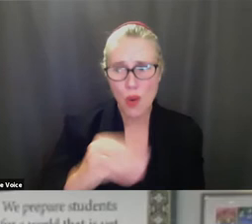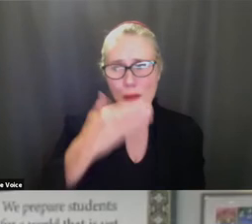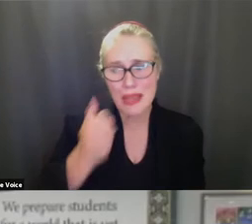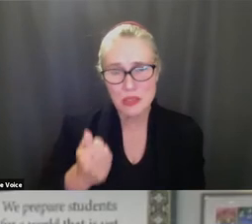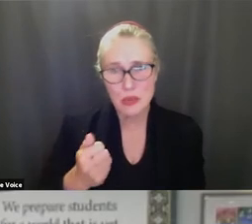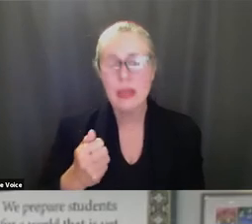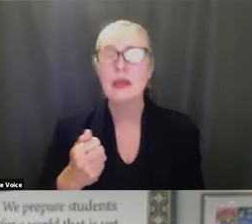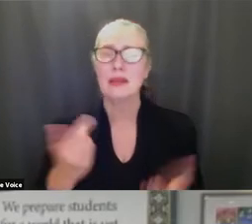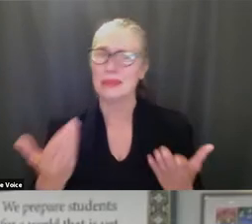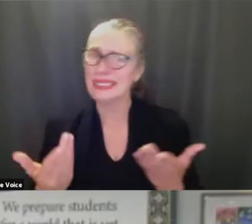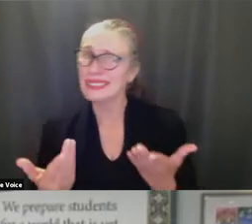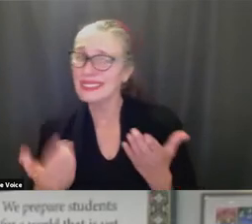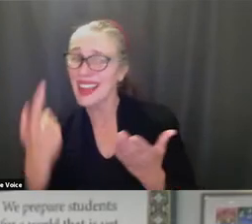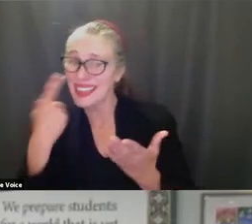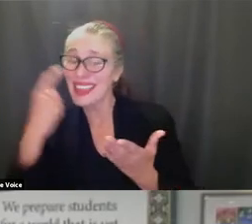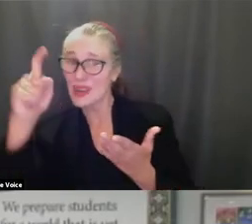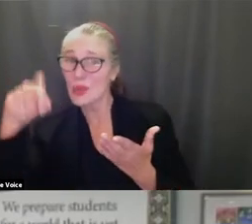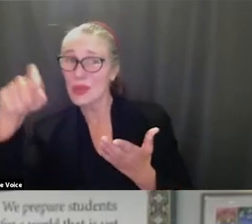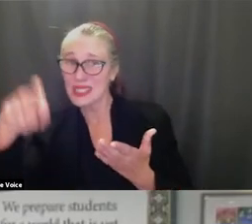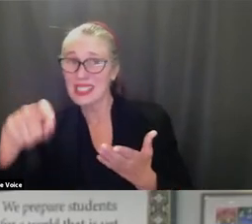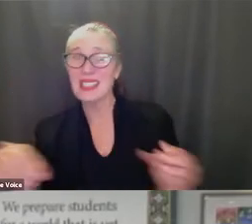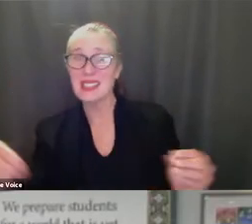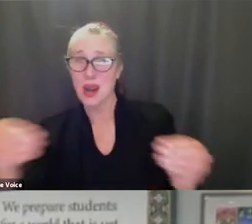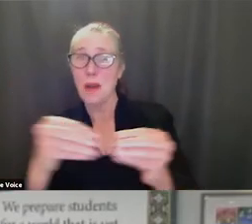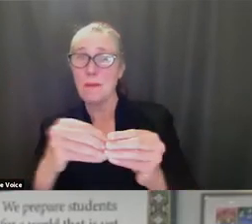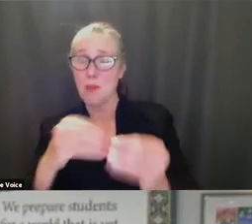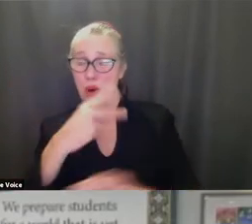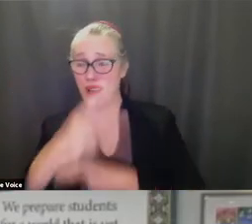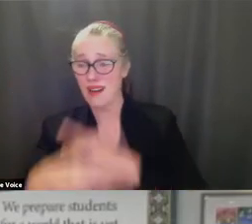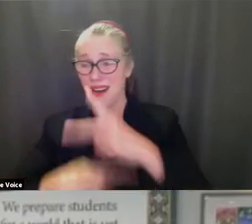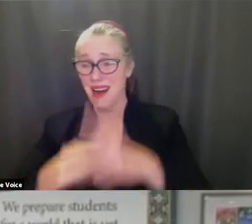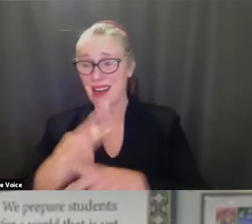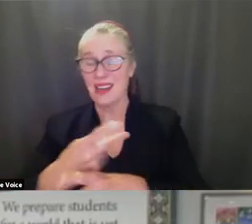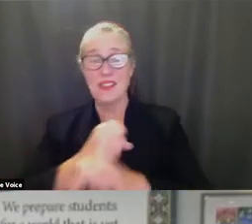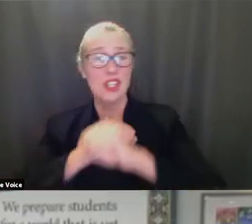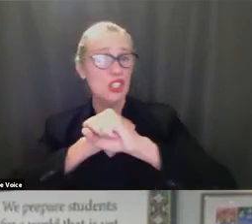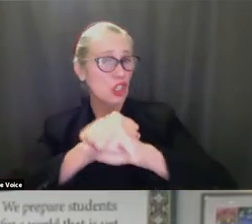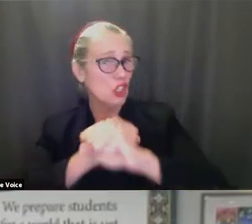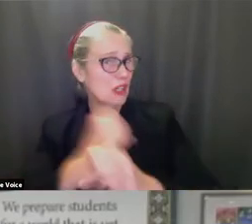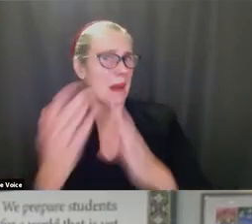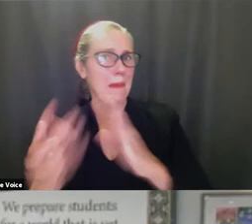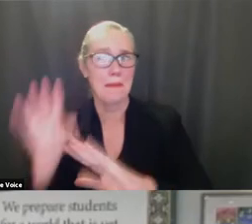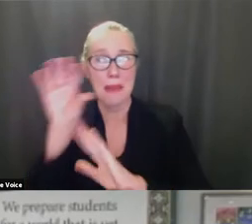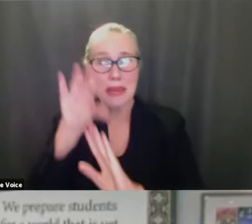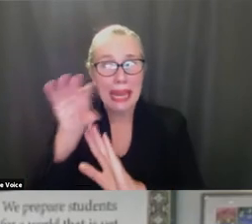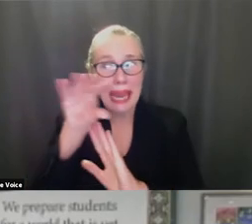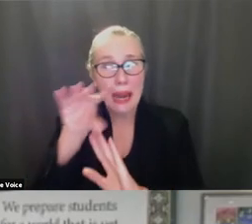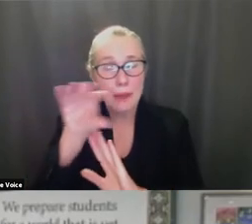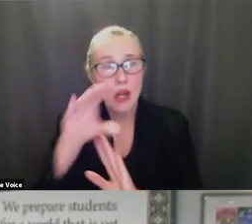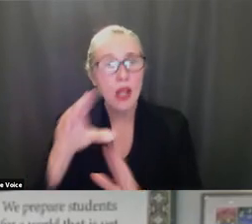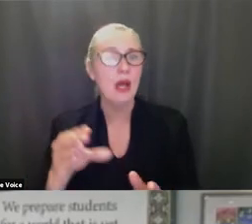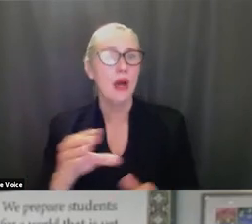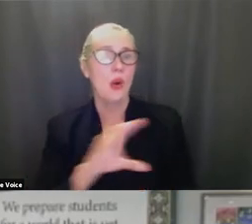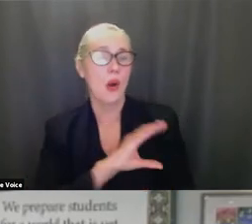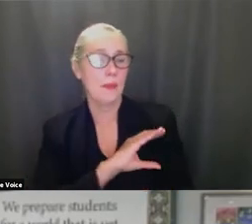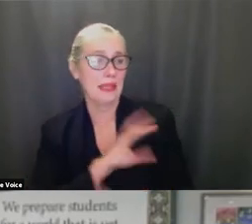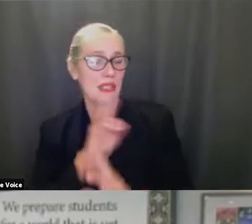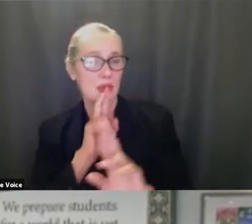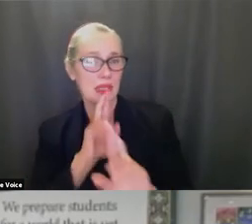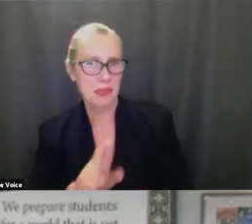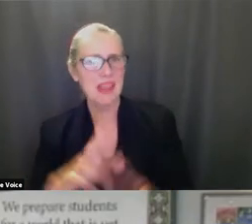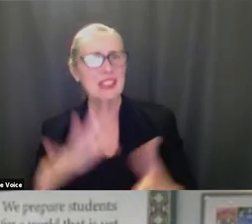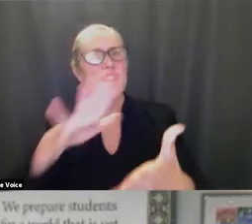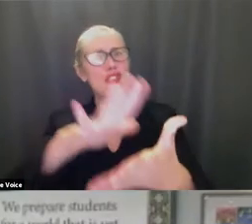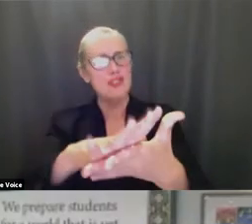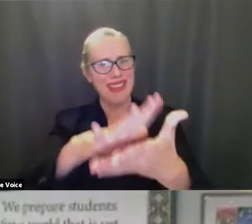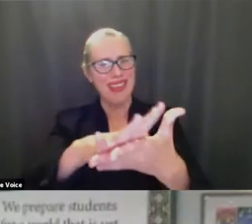evidently we need some more security or cameras or police response in order to keep the campus